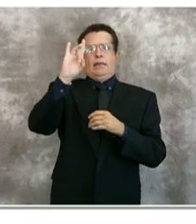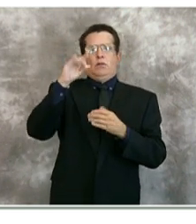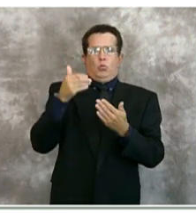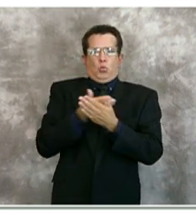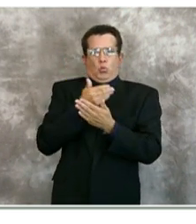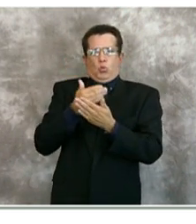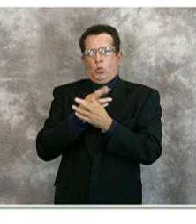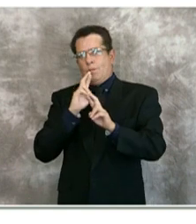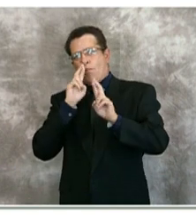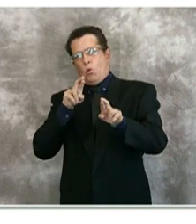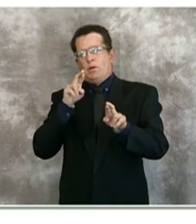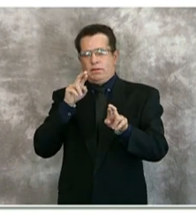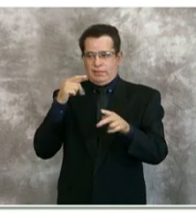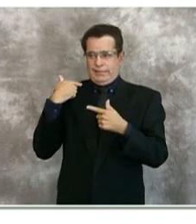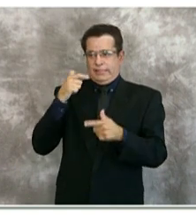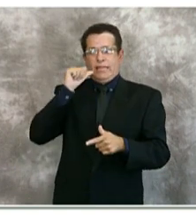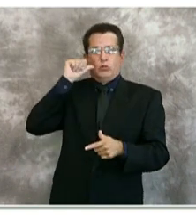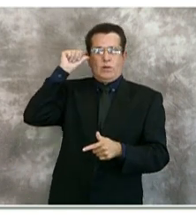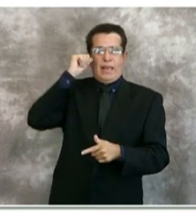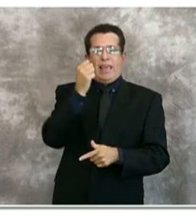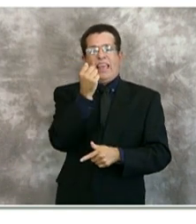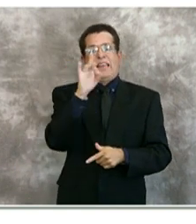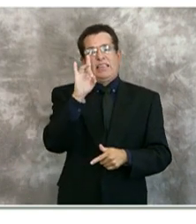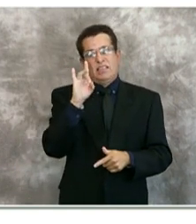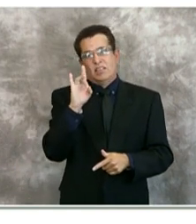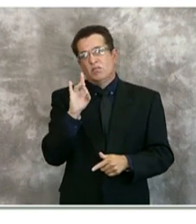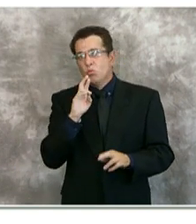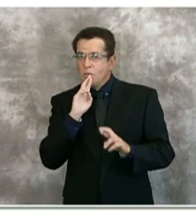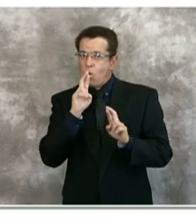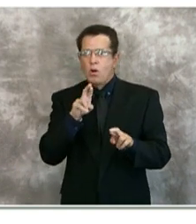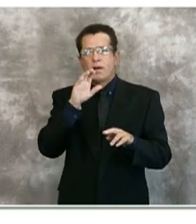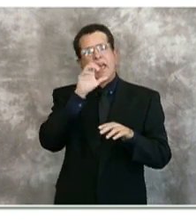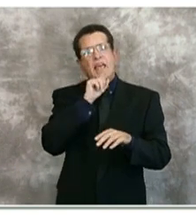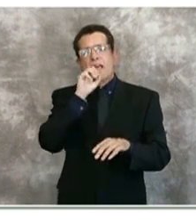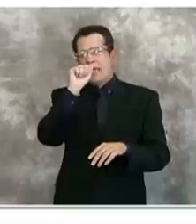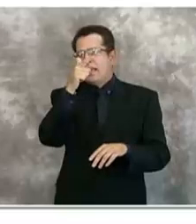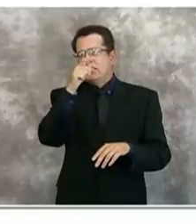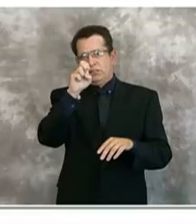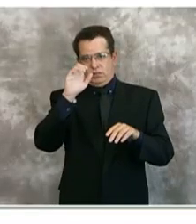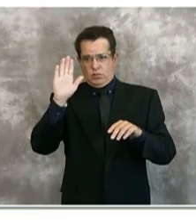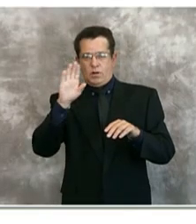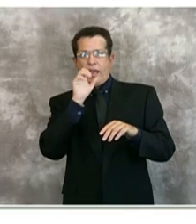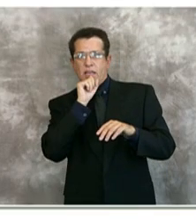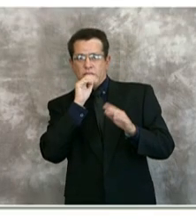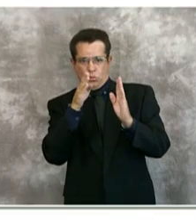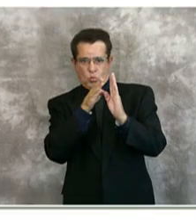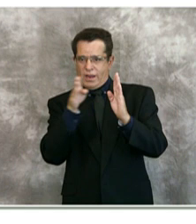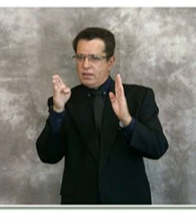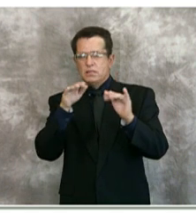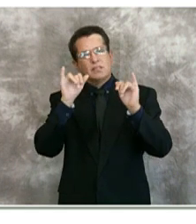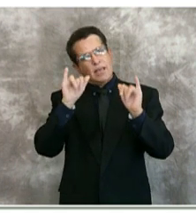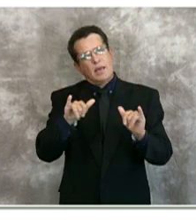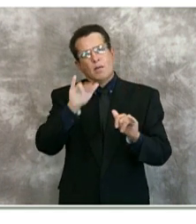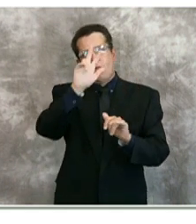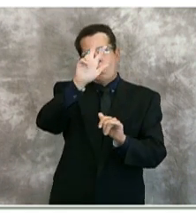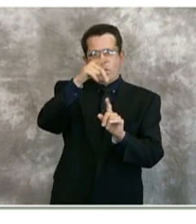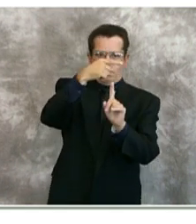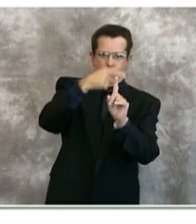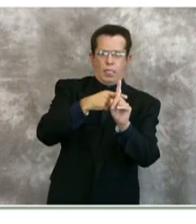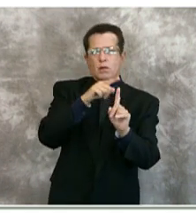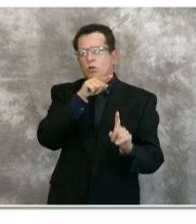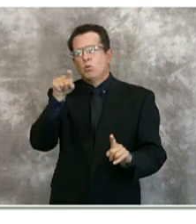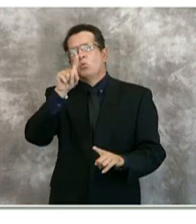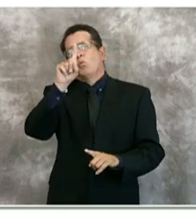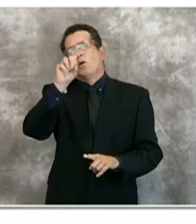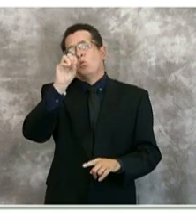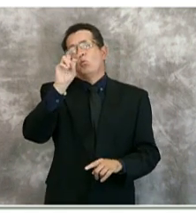reported since yesterday. The age range is unchanged from 3 months to